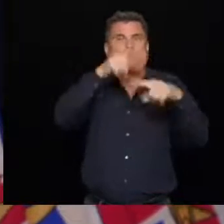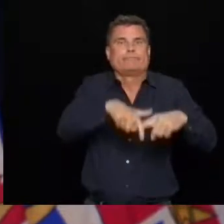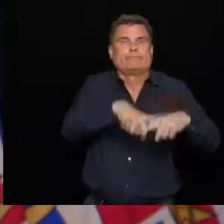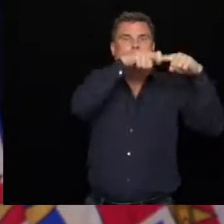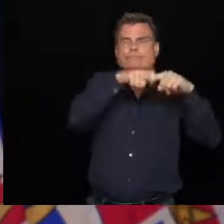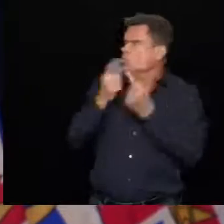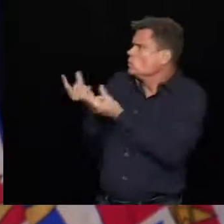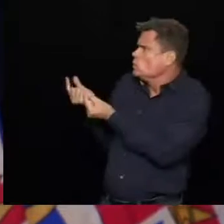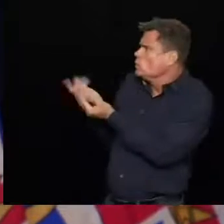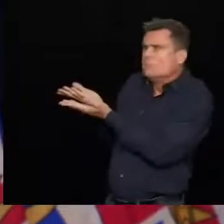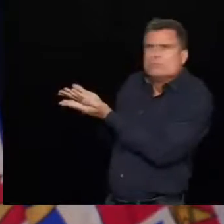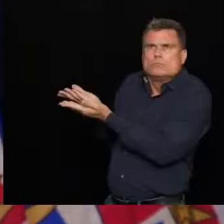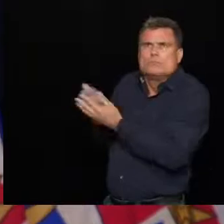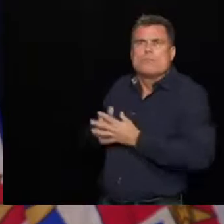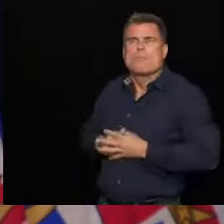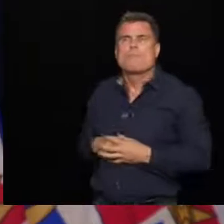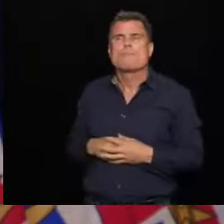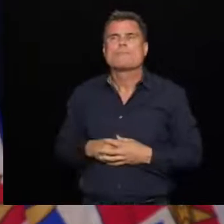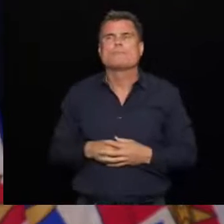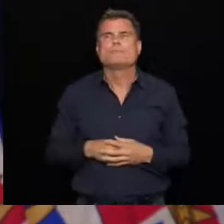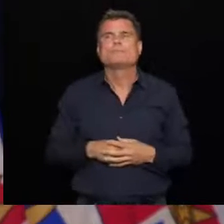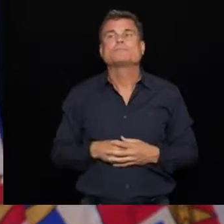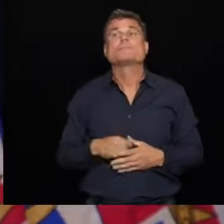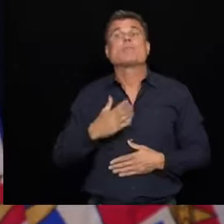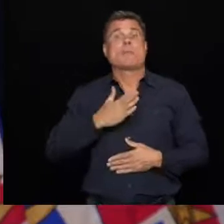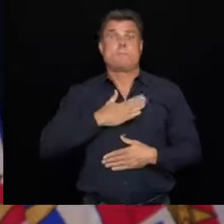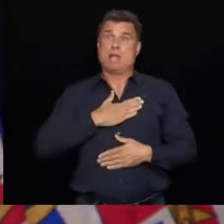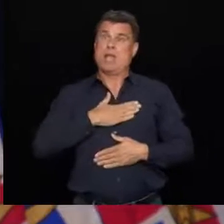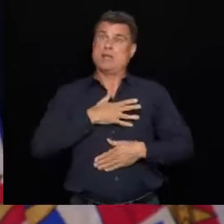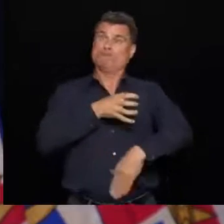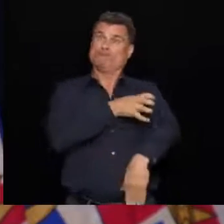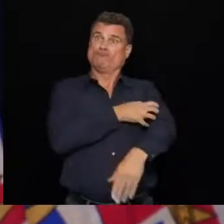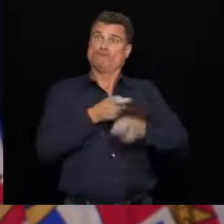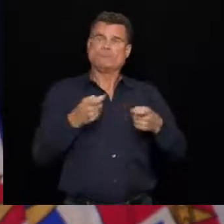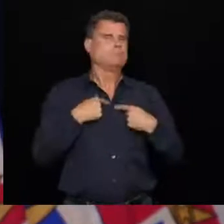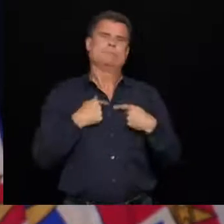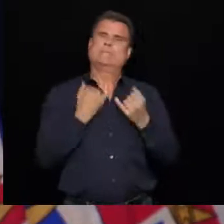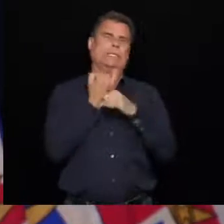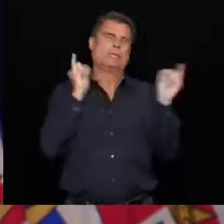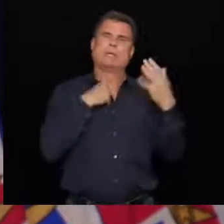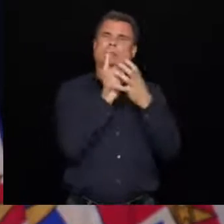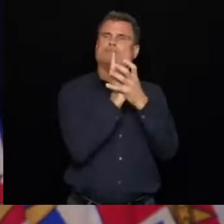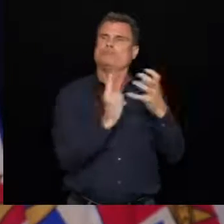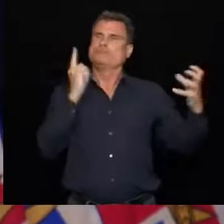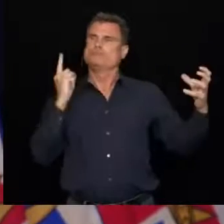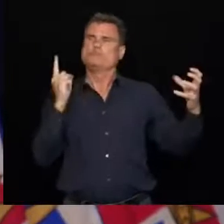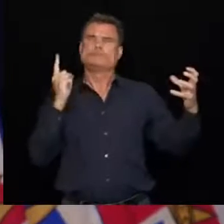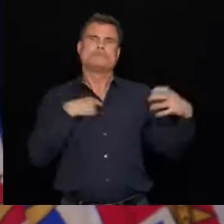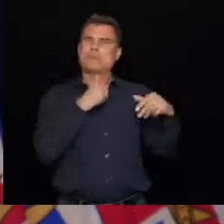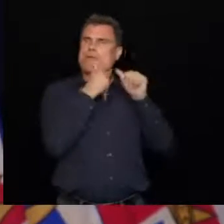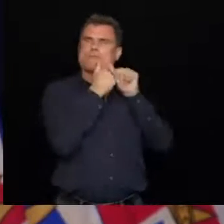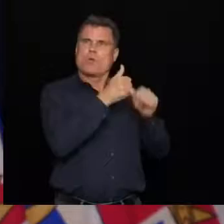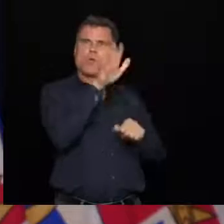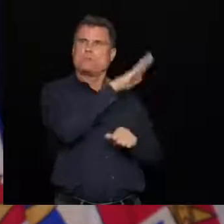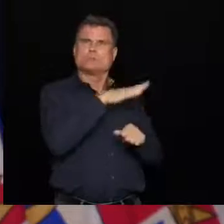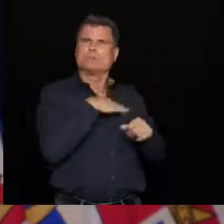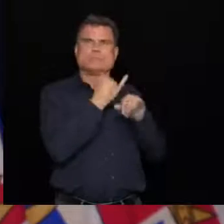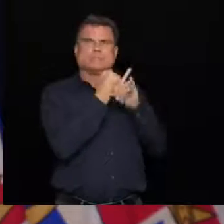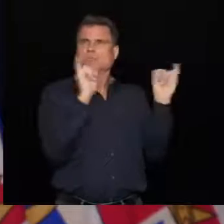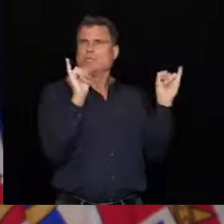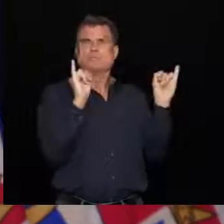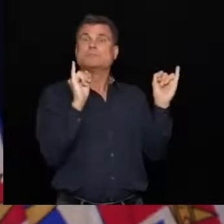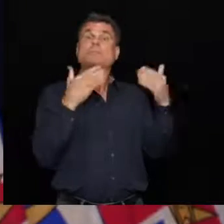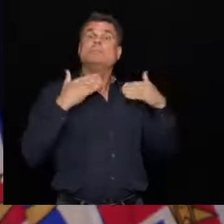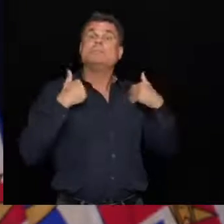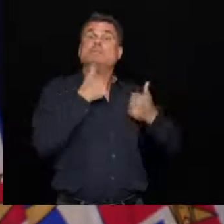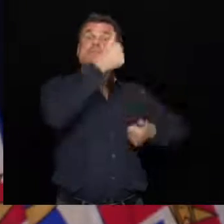independent, so they don't depend necessarily on the ministers. Much of the powers under the